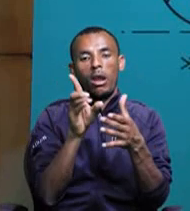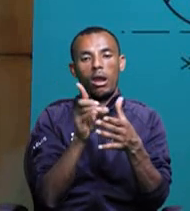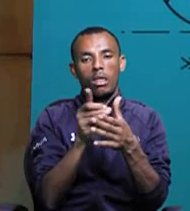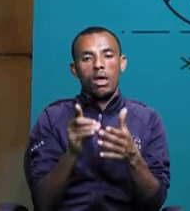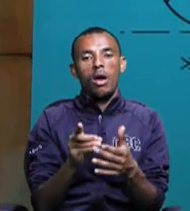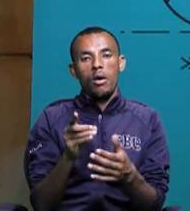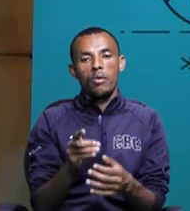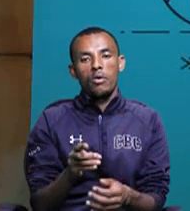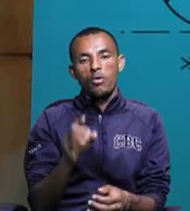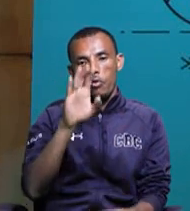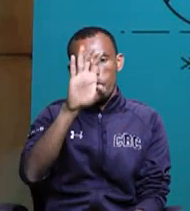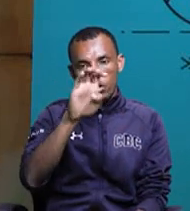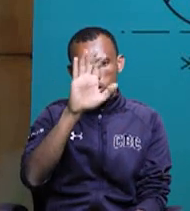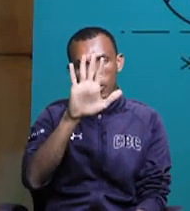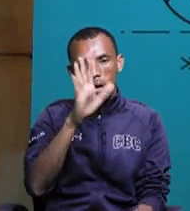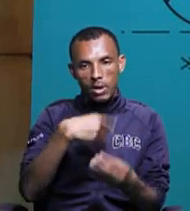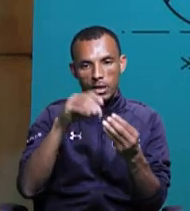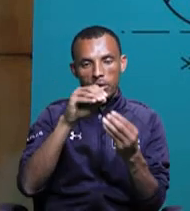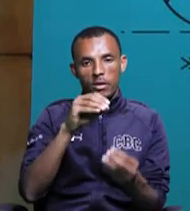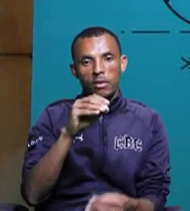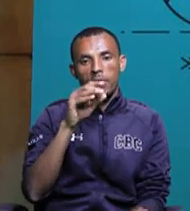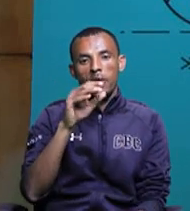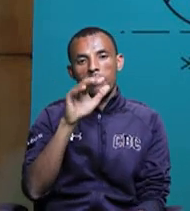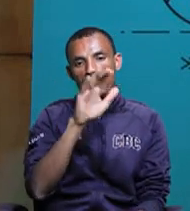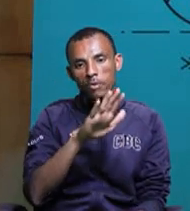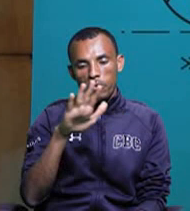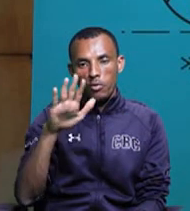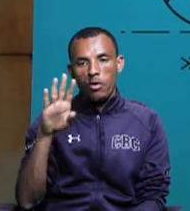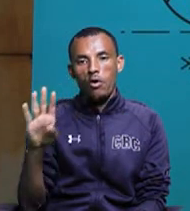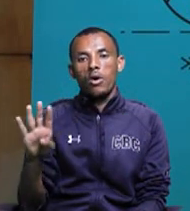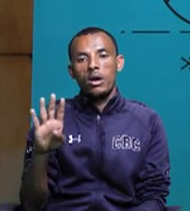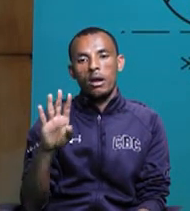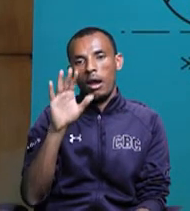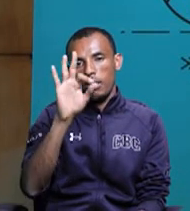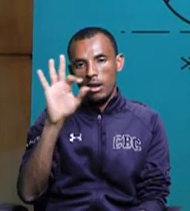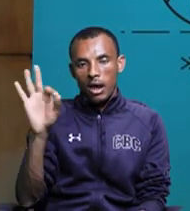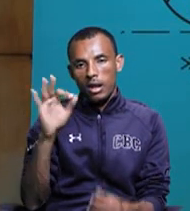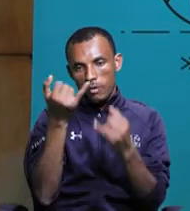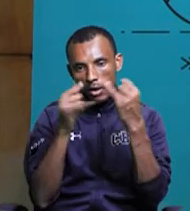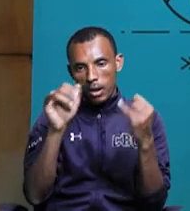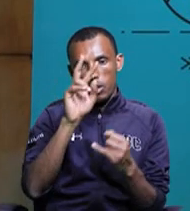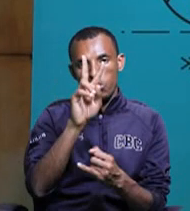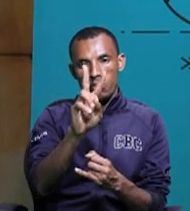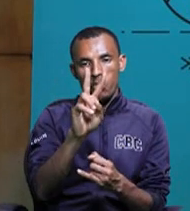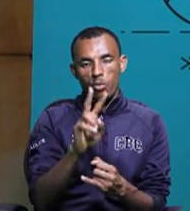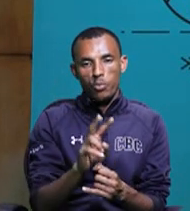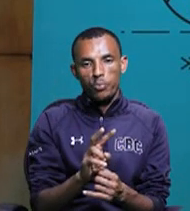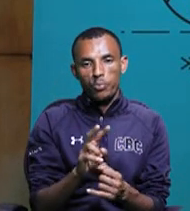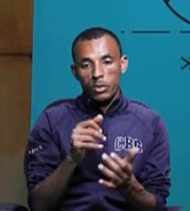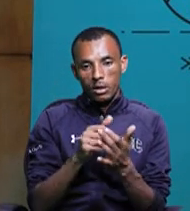midpoint. 45 plus 54, 99, divided by 2, it gives class mark or class